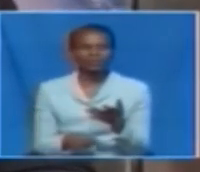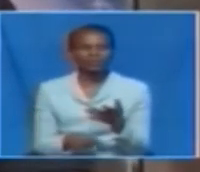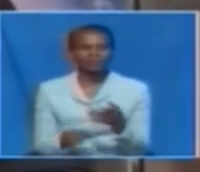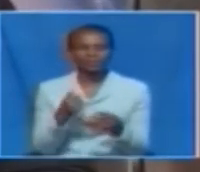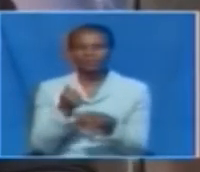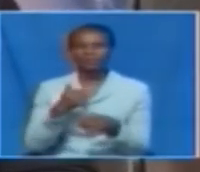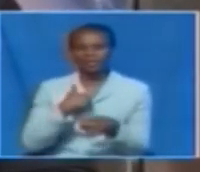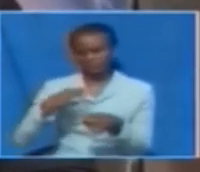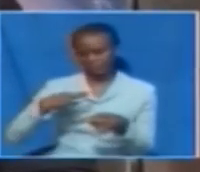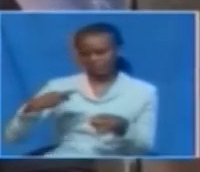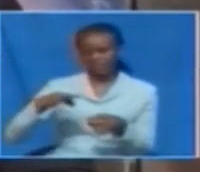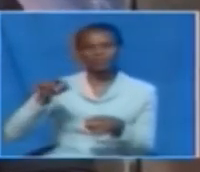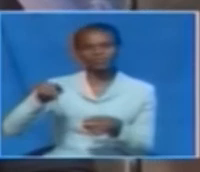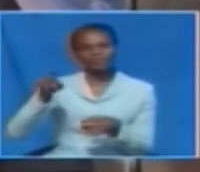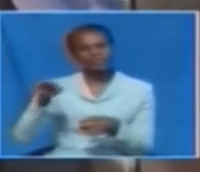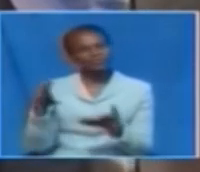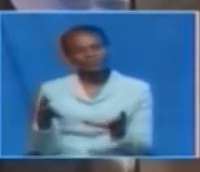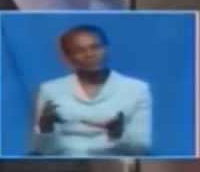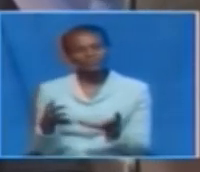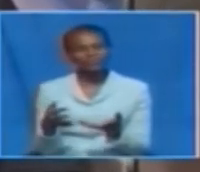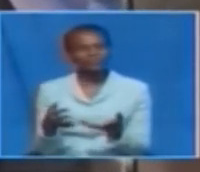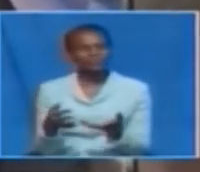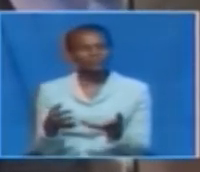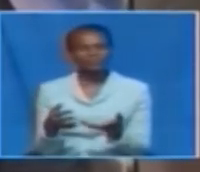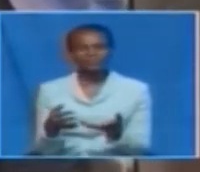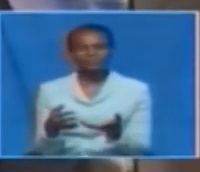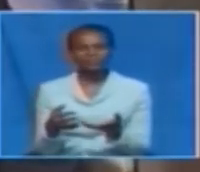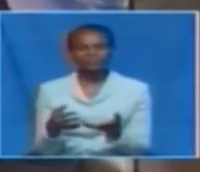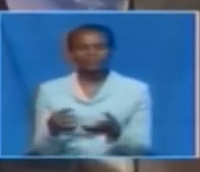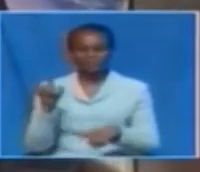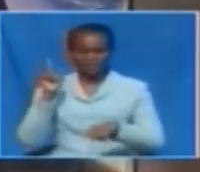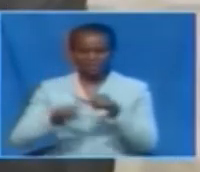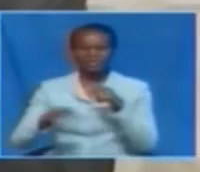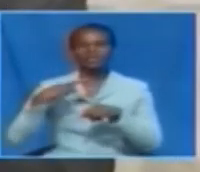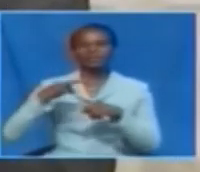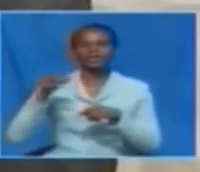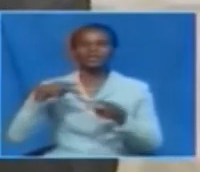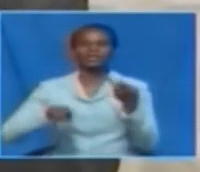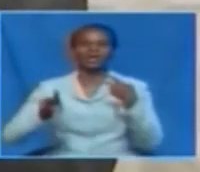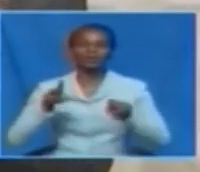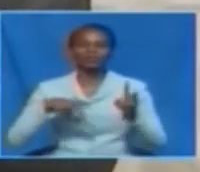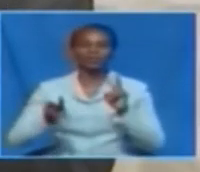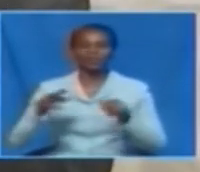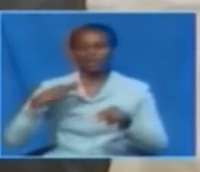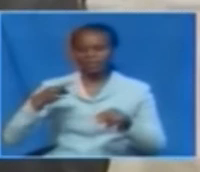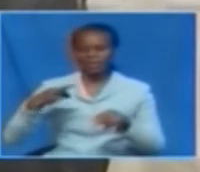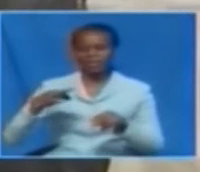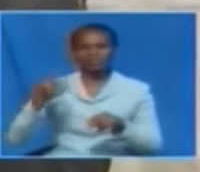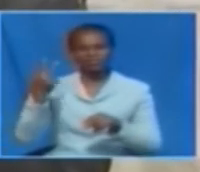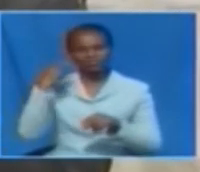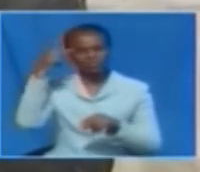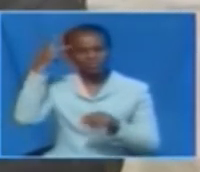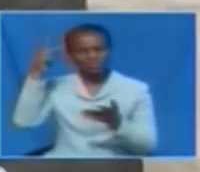have applied on the PF? No, Or I done think much you earlier? can't apply double. I think that's just a moral issue. If somebody has applied to 2 political